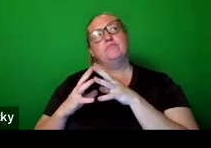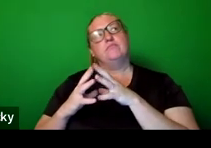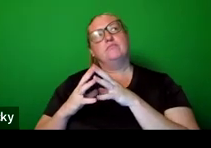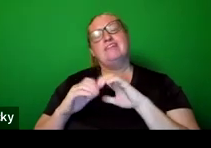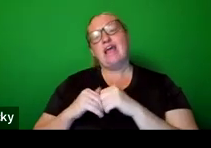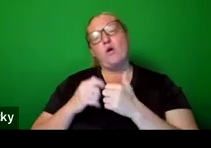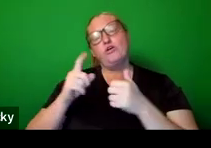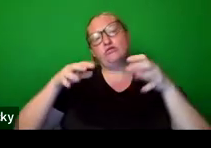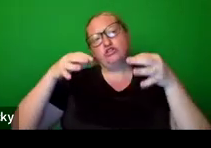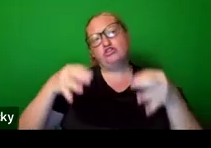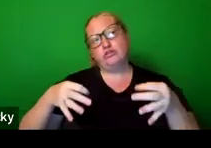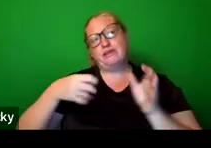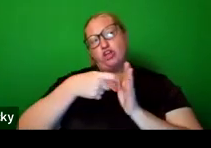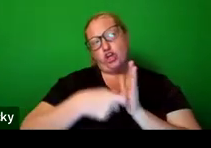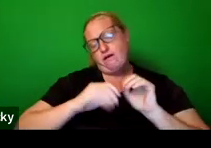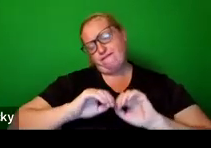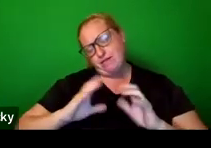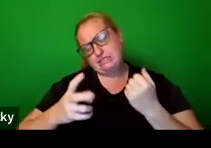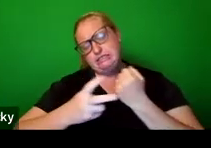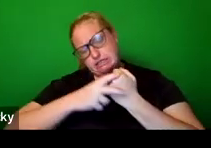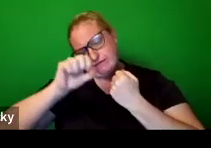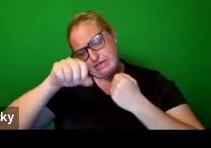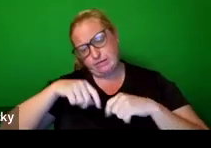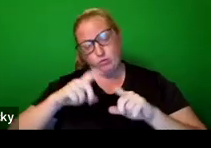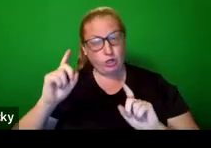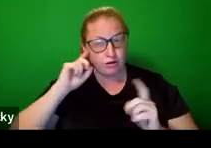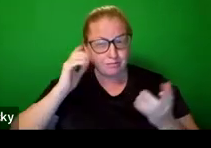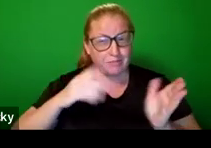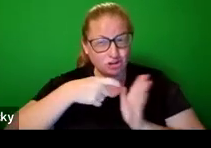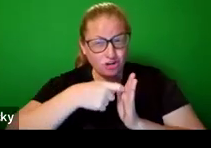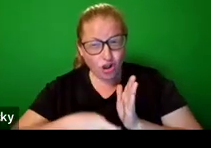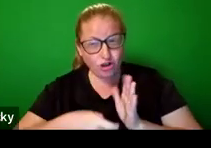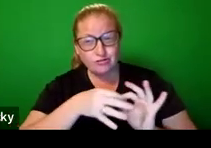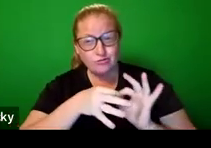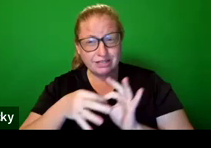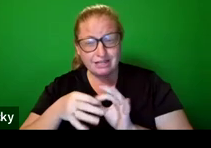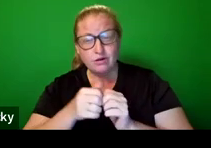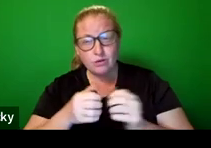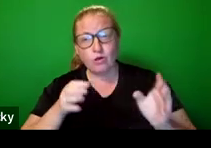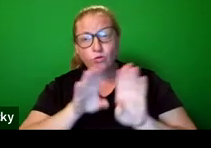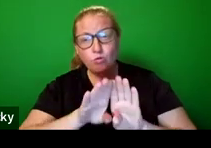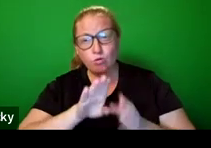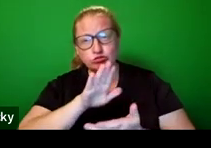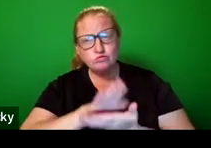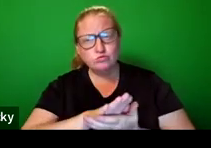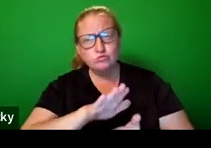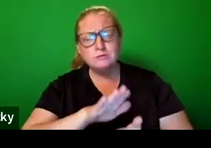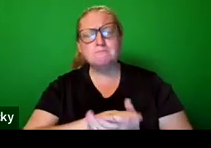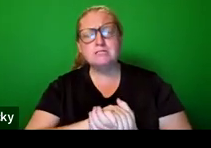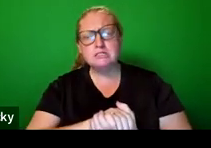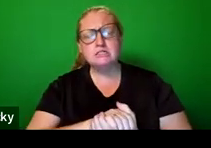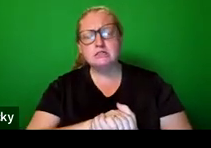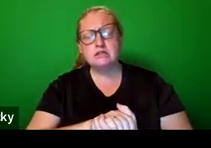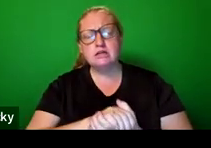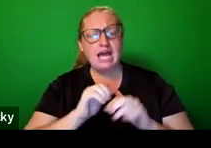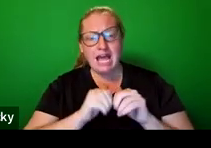costs associated? Like, there's savings, but we've also heard there may be costs associated with closing schools. So what are, how will